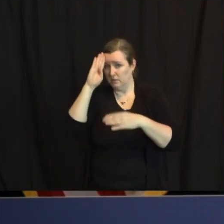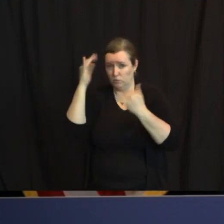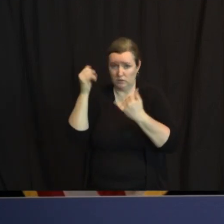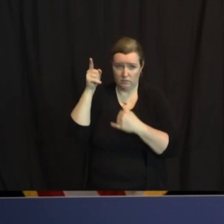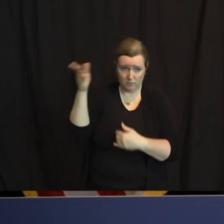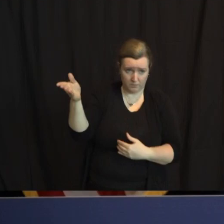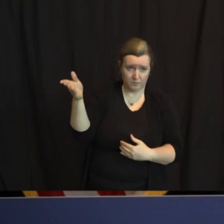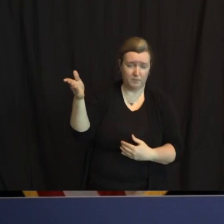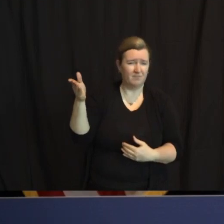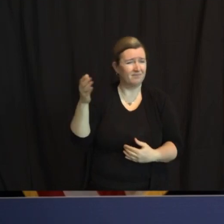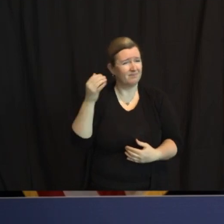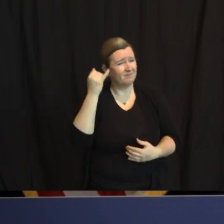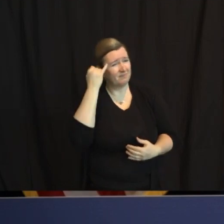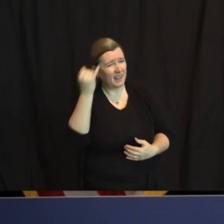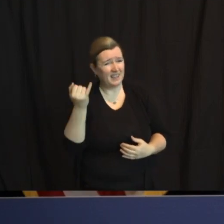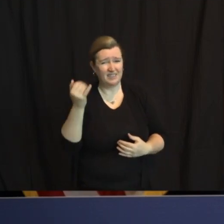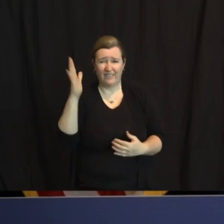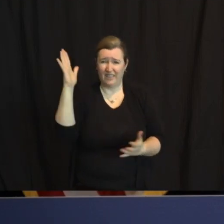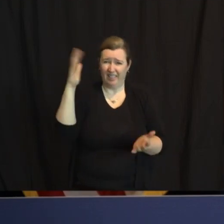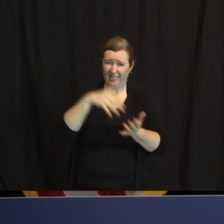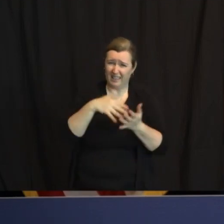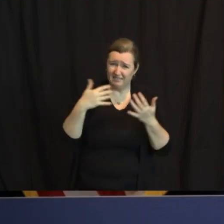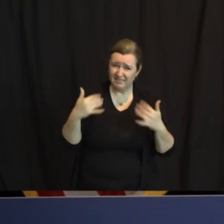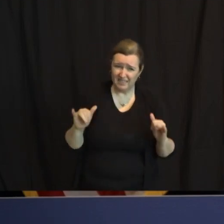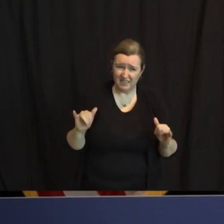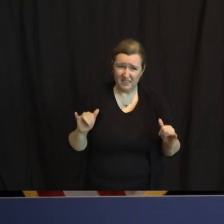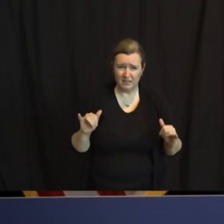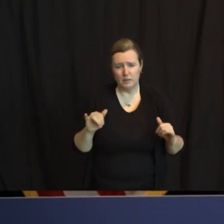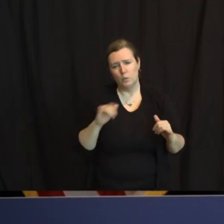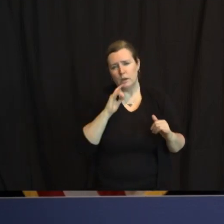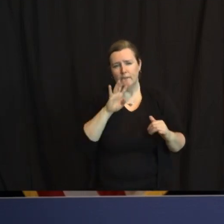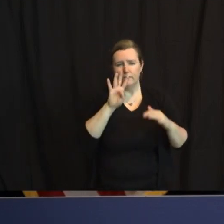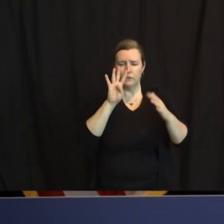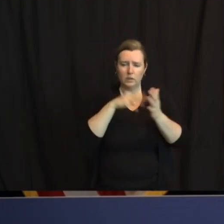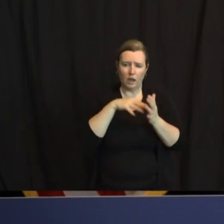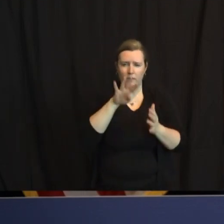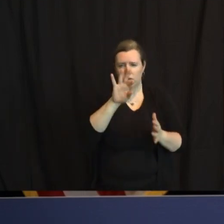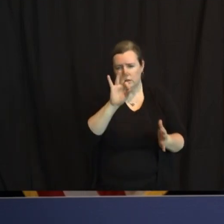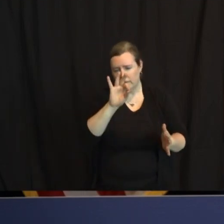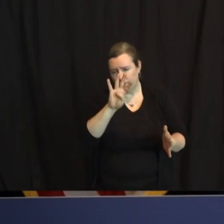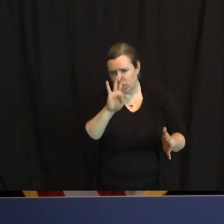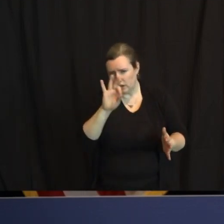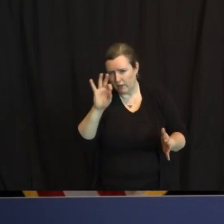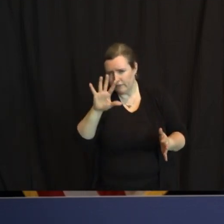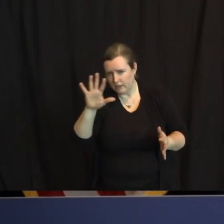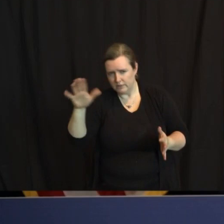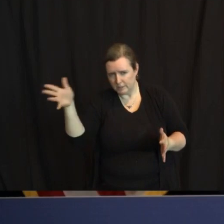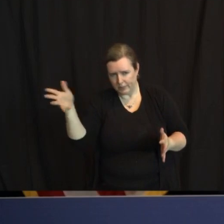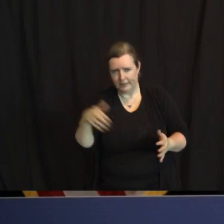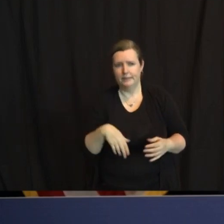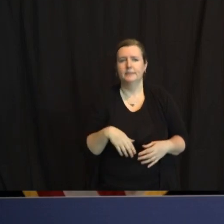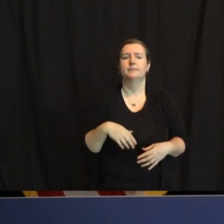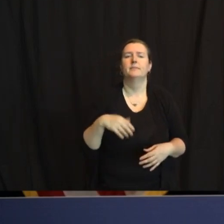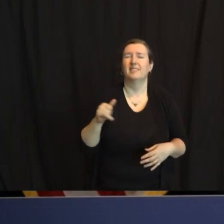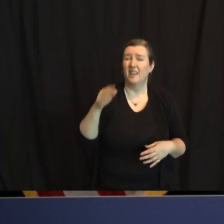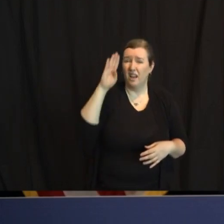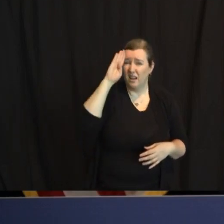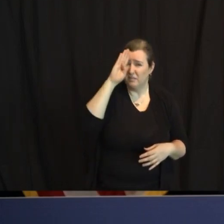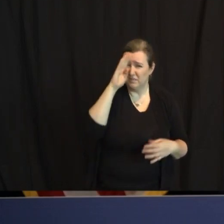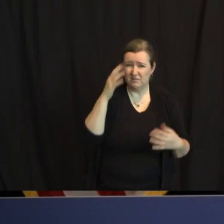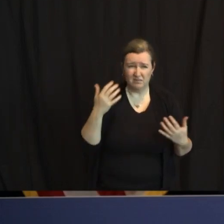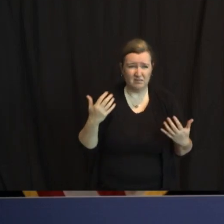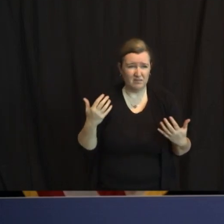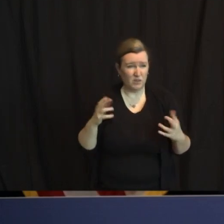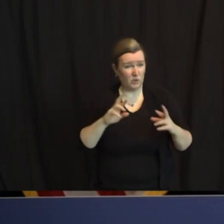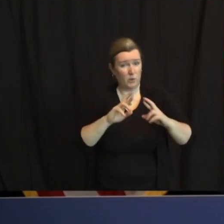that. 5,000 people, 4,996 to be exact, are still in the hospital. We're not there yet. So I don't have a